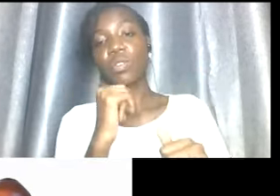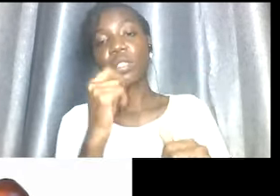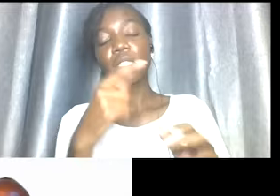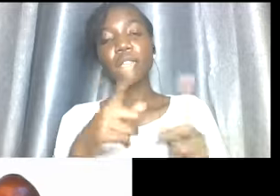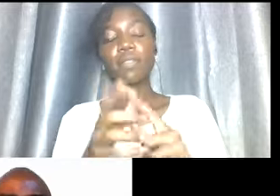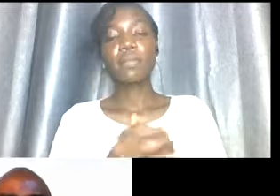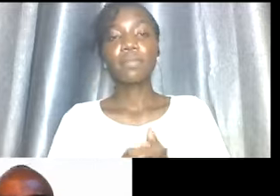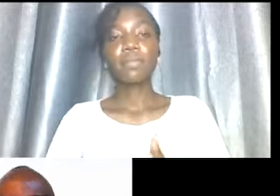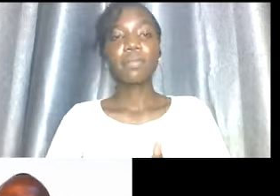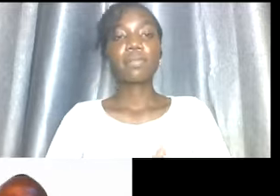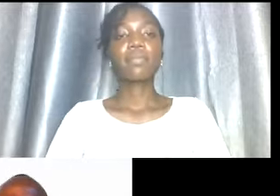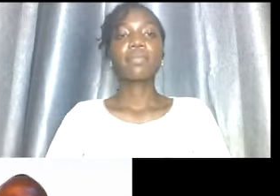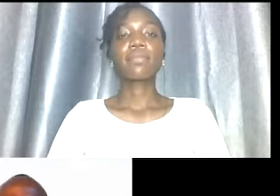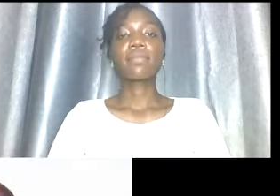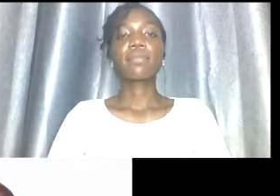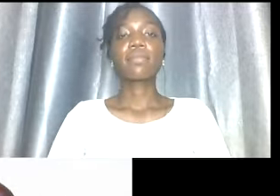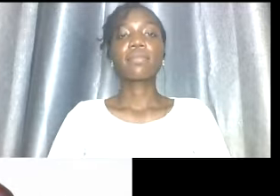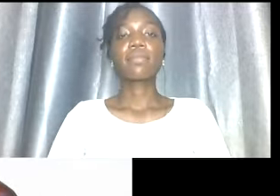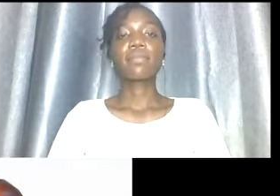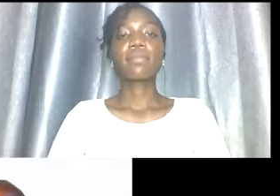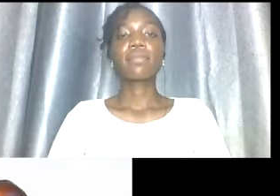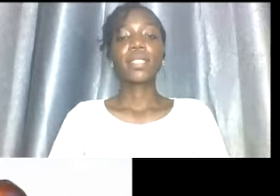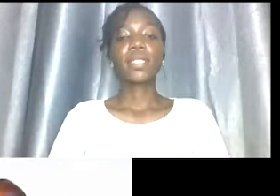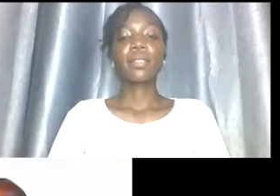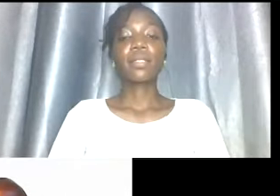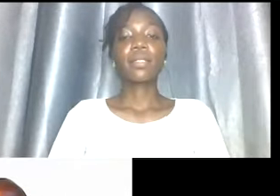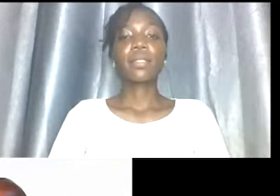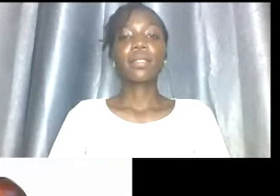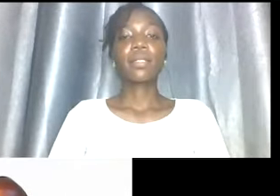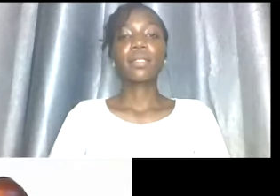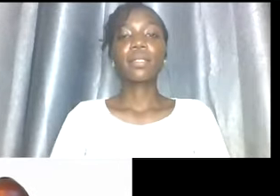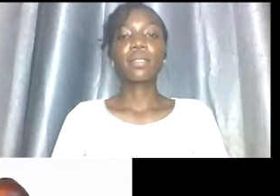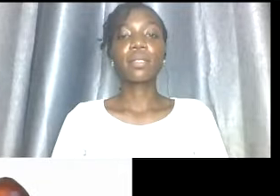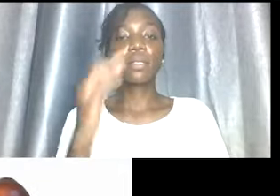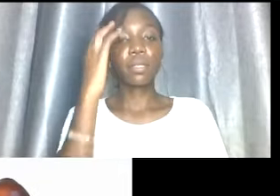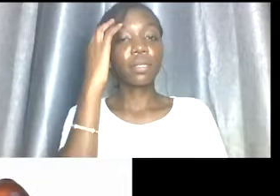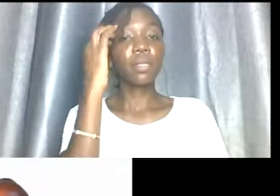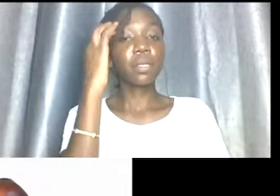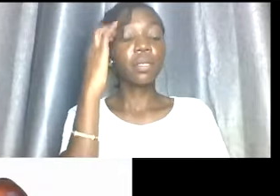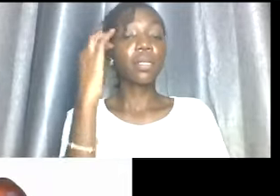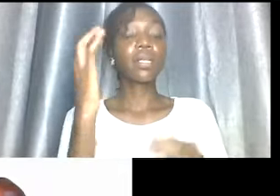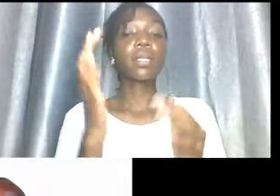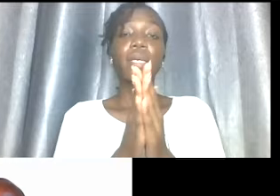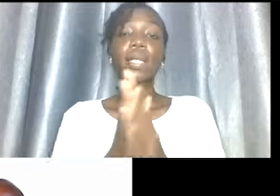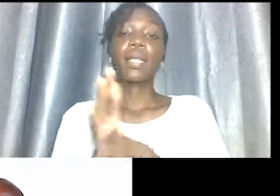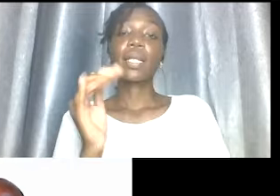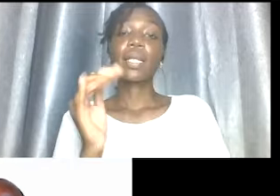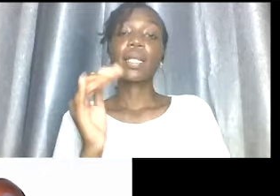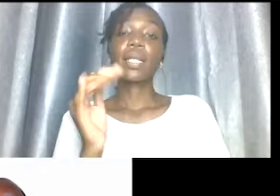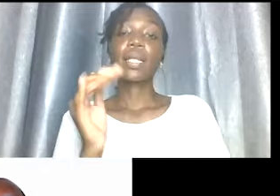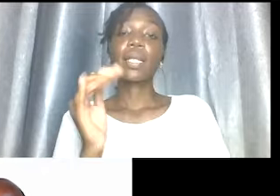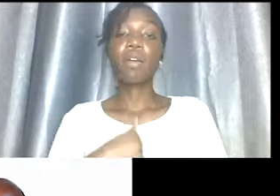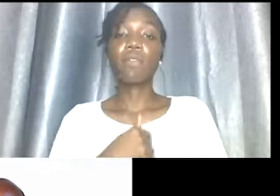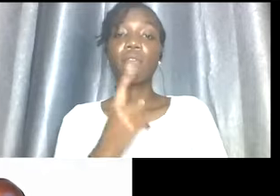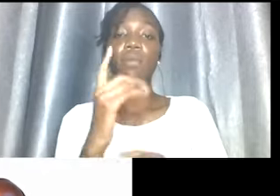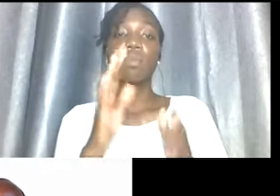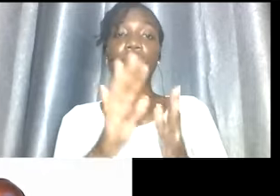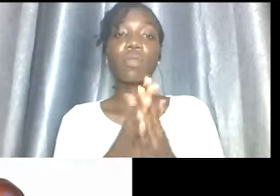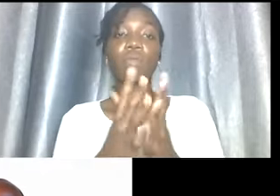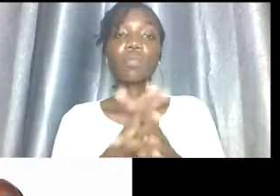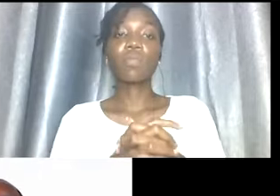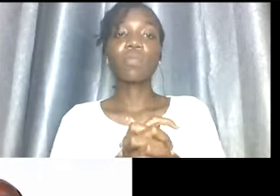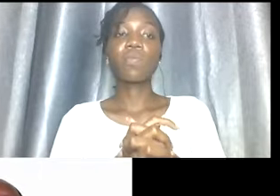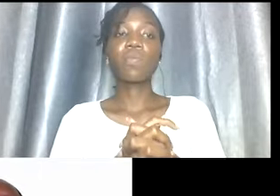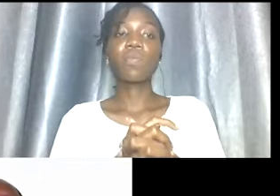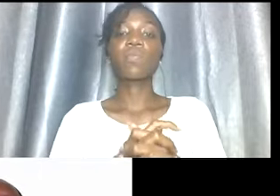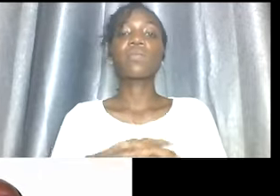So when I have highly effective people, it's one book that I would read. Okay, Paul is asking, how diverse should